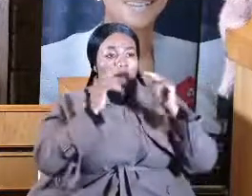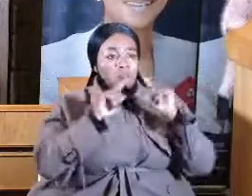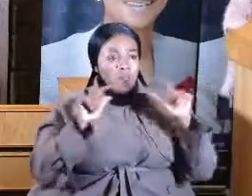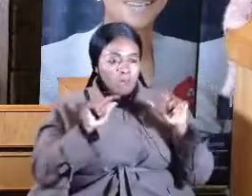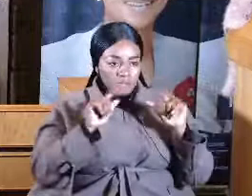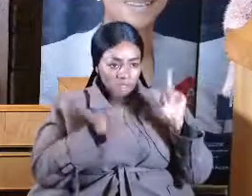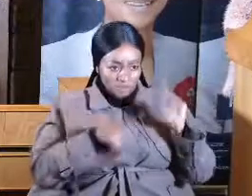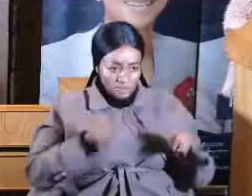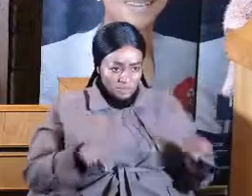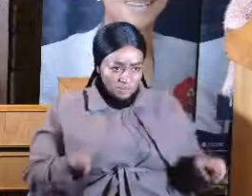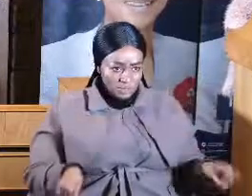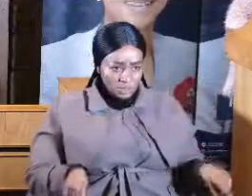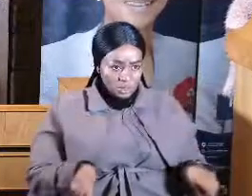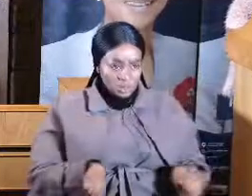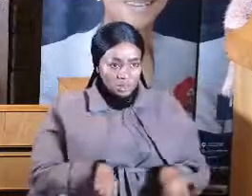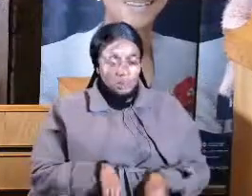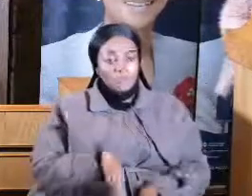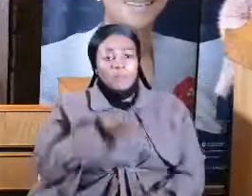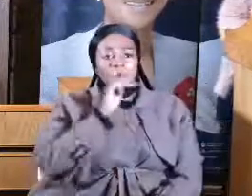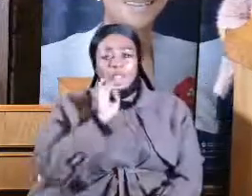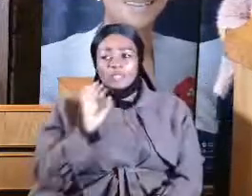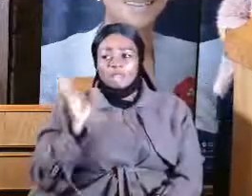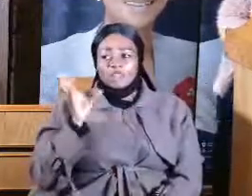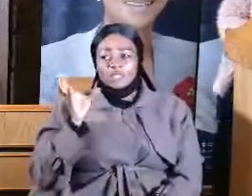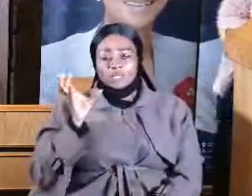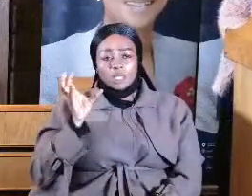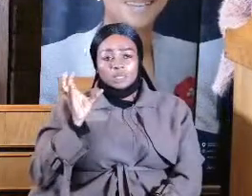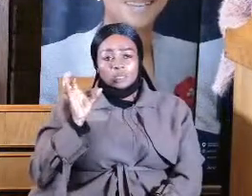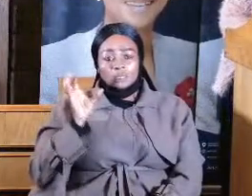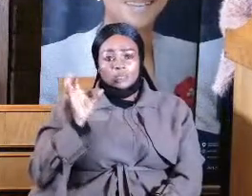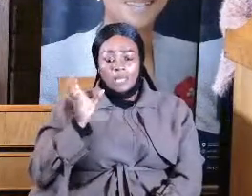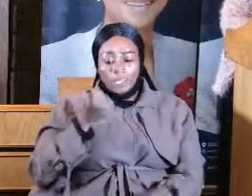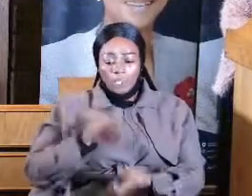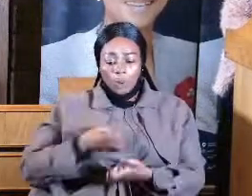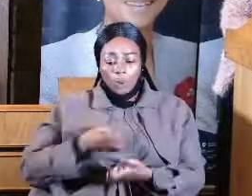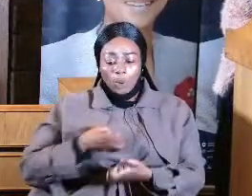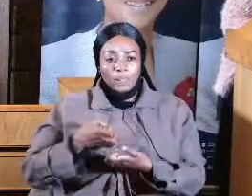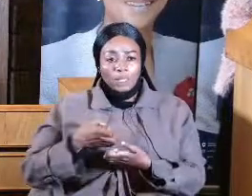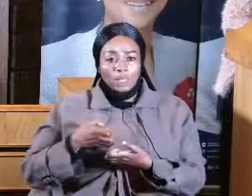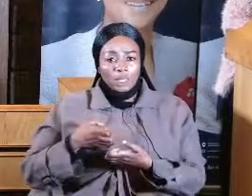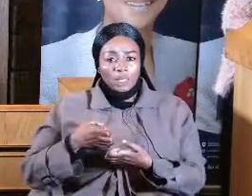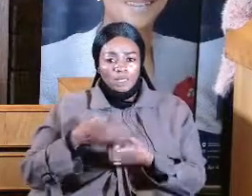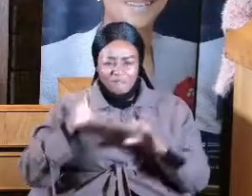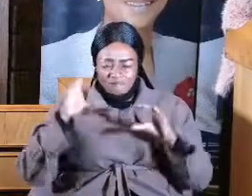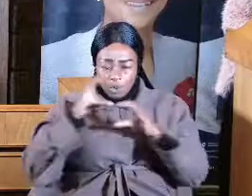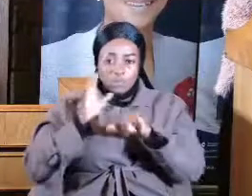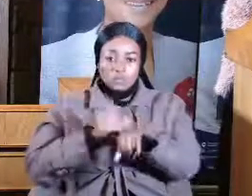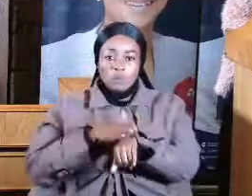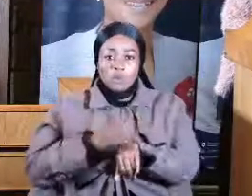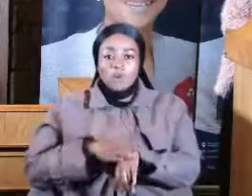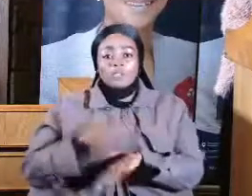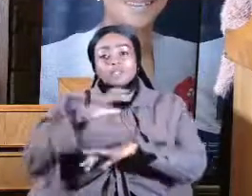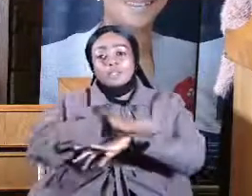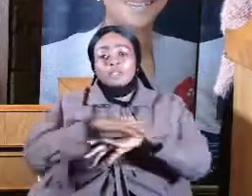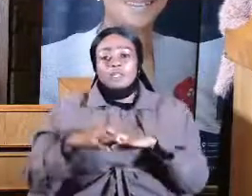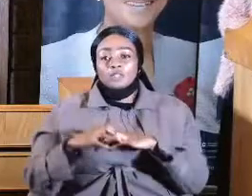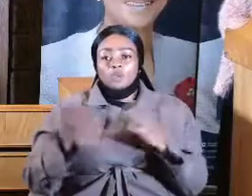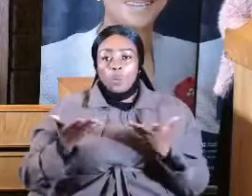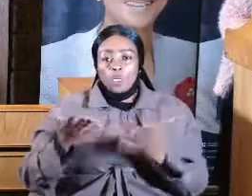So in Free State, one of the key economic sectors is agriculture,